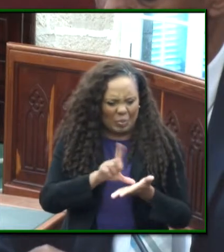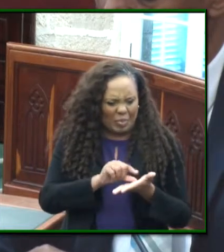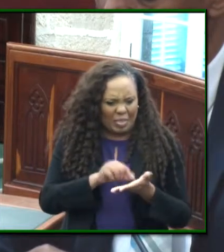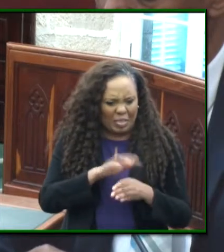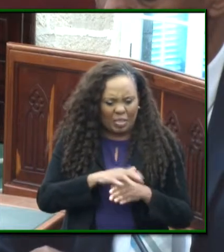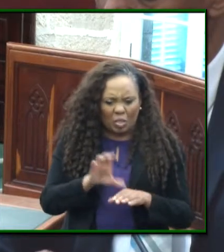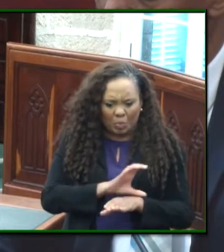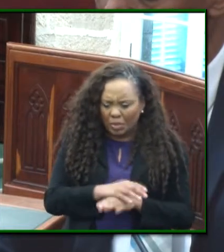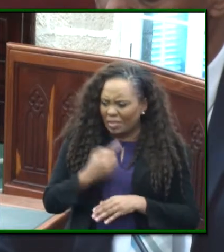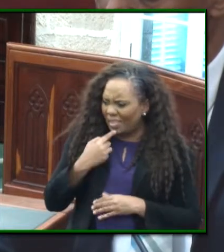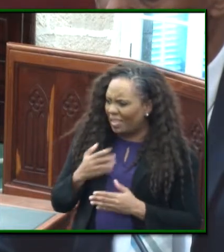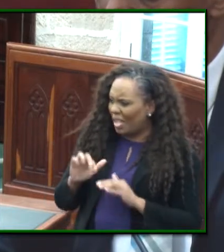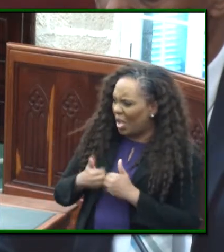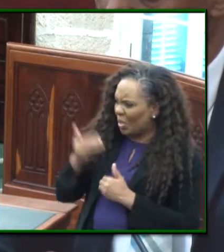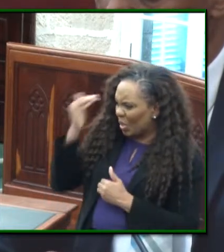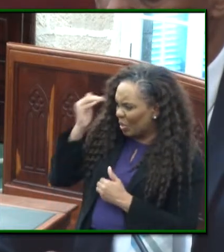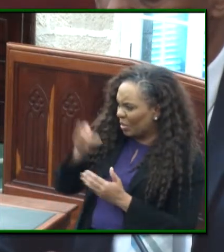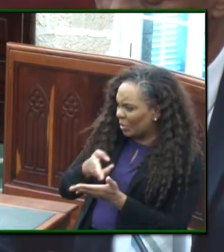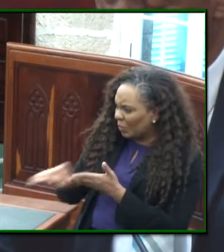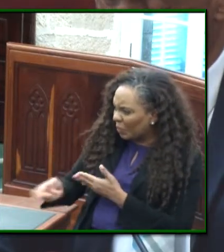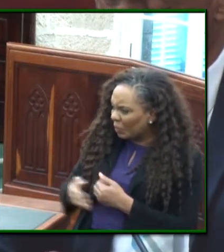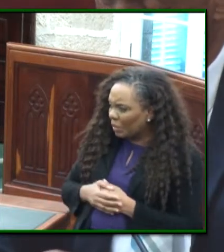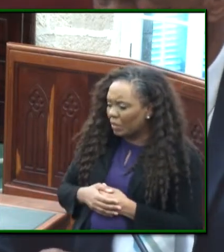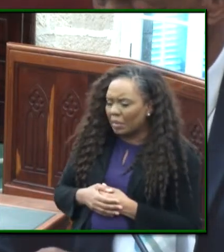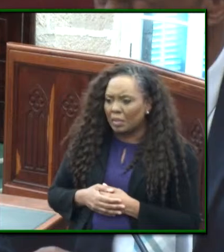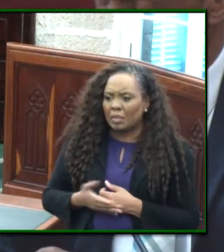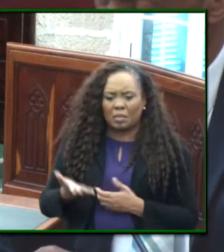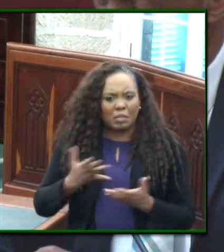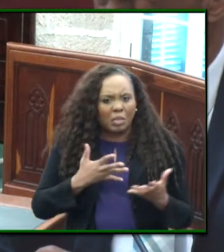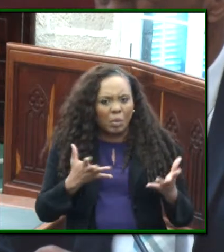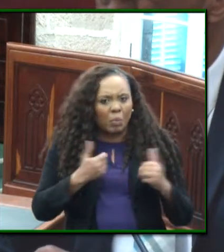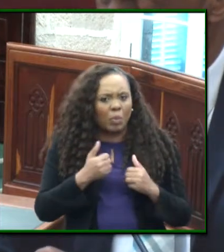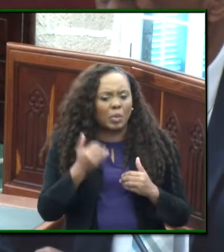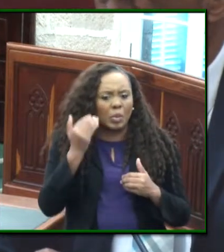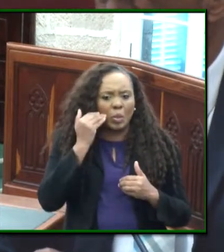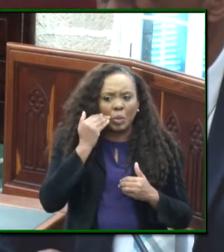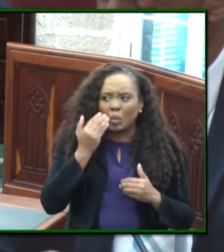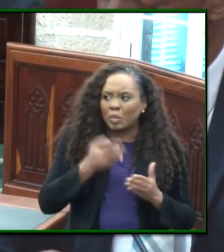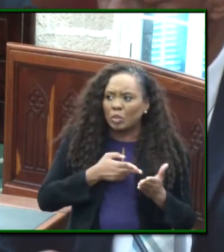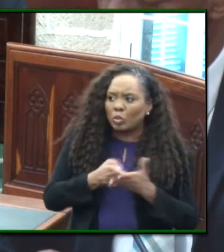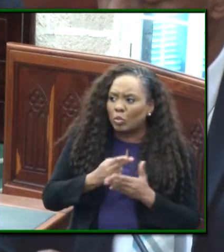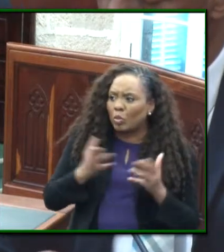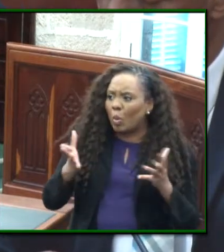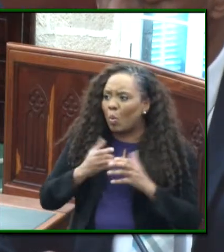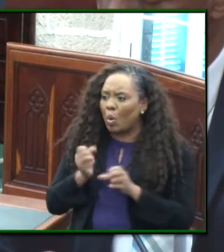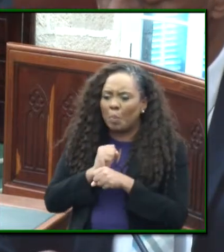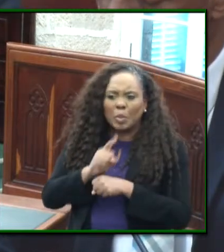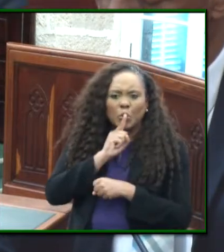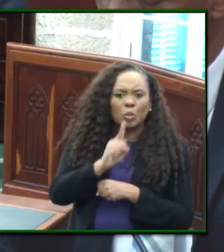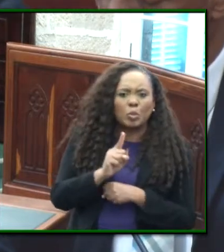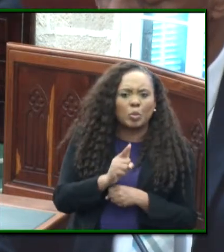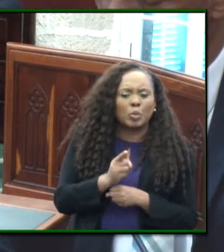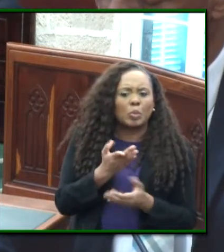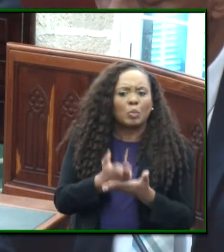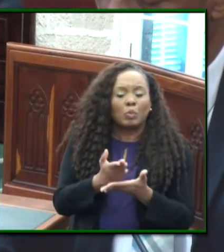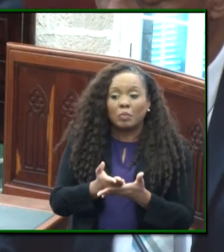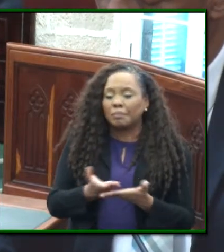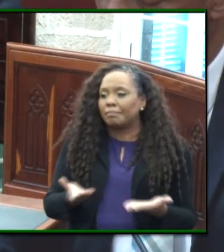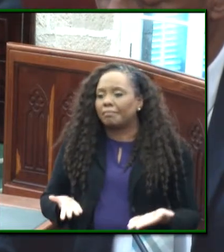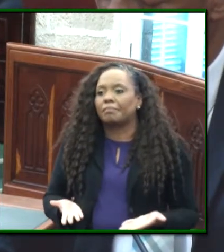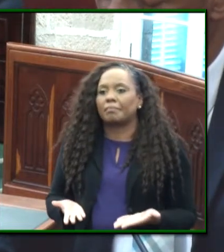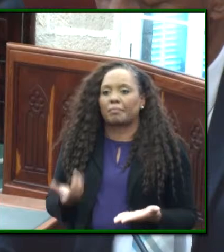is authentic? They required some measure of authentication before they were satisfied. So we're going to